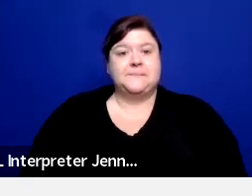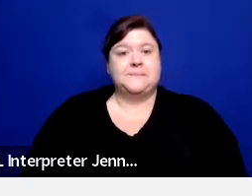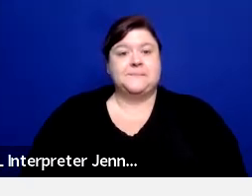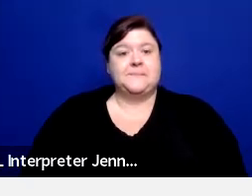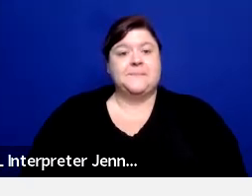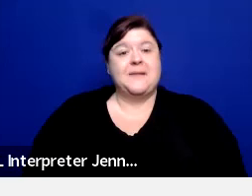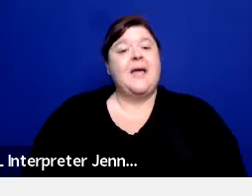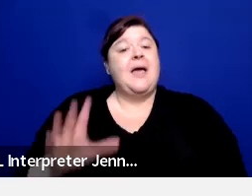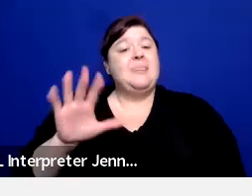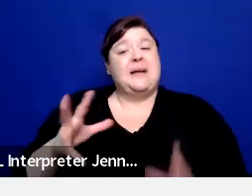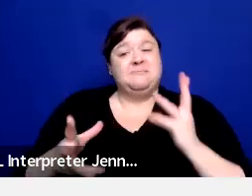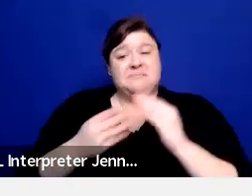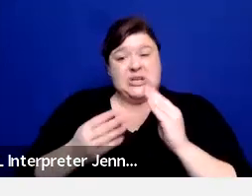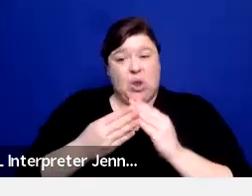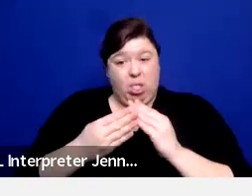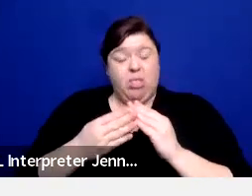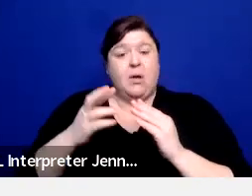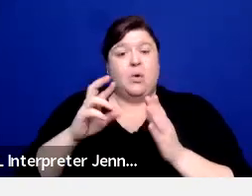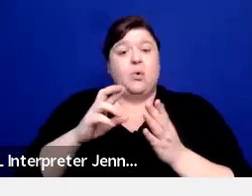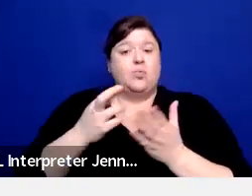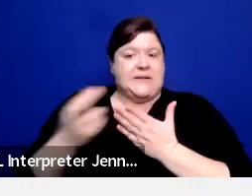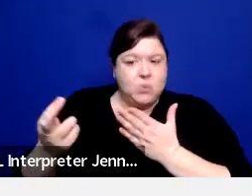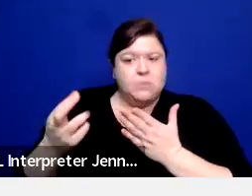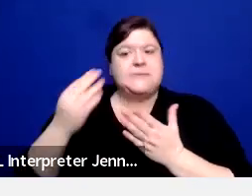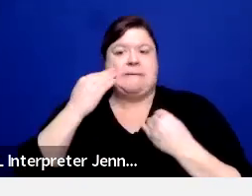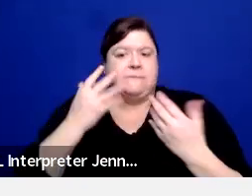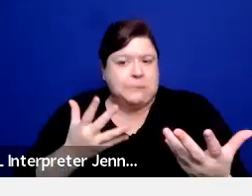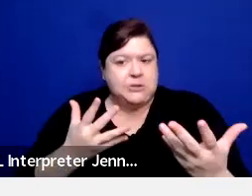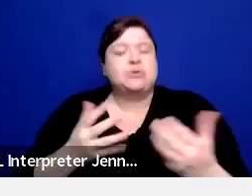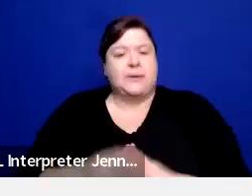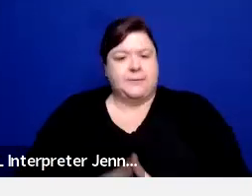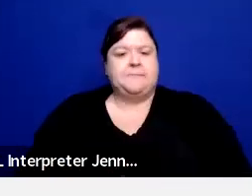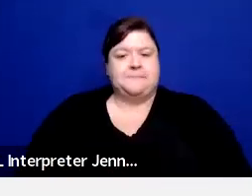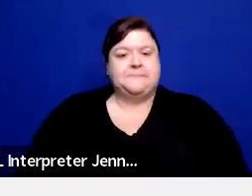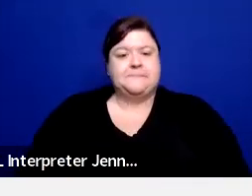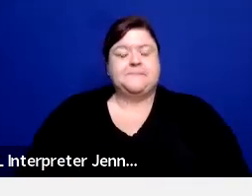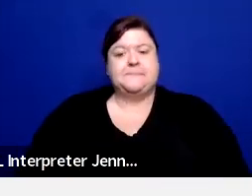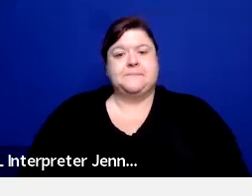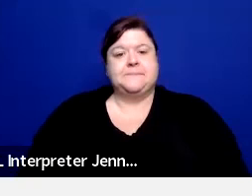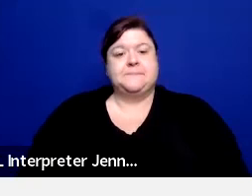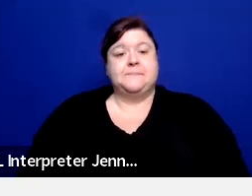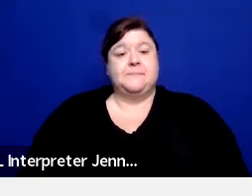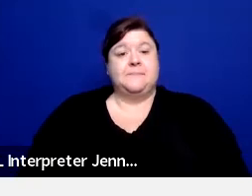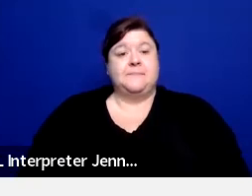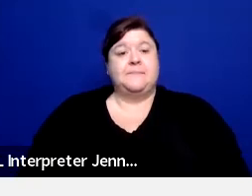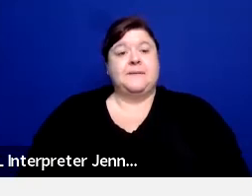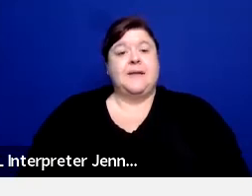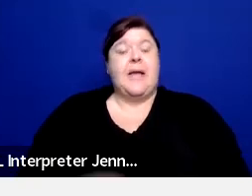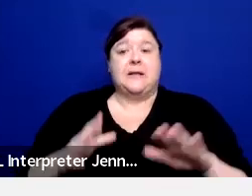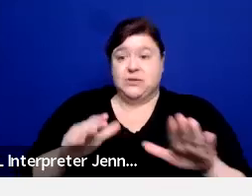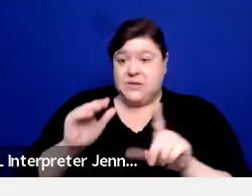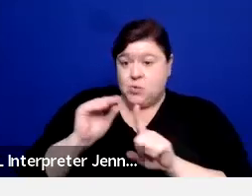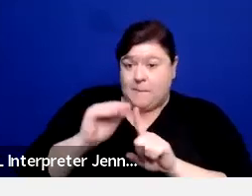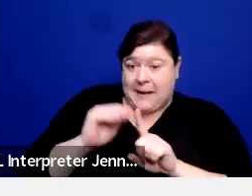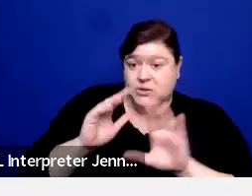And additional COVID resources and information. Yeah, just as a reminder,